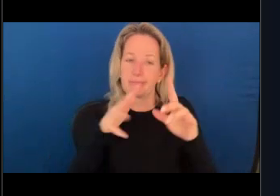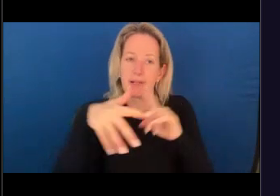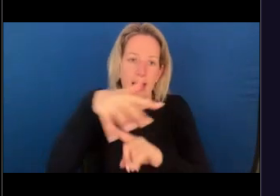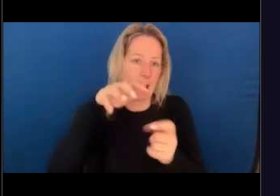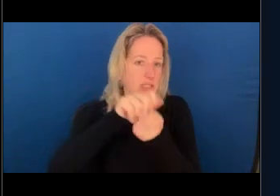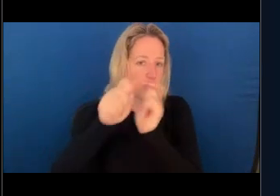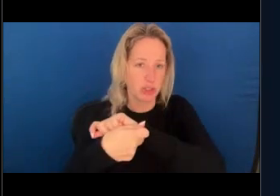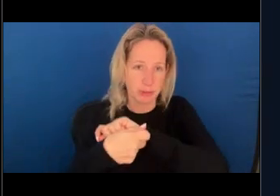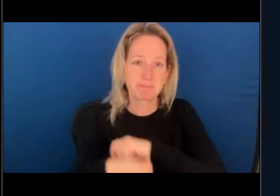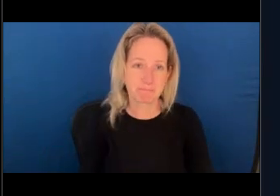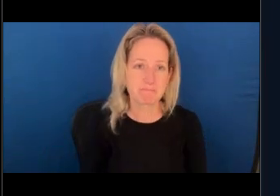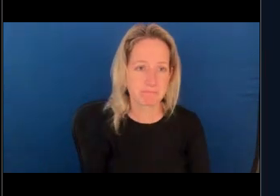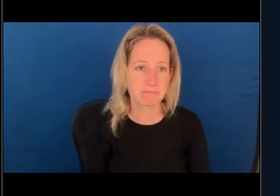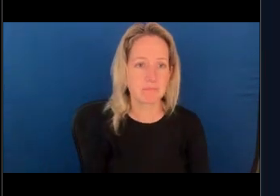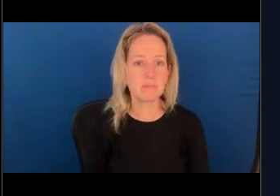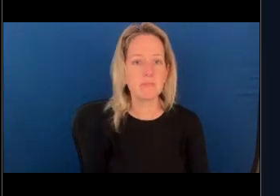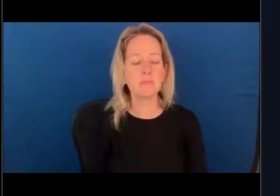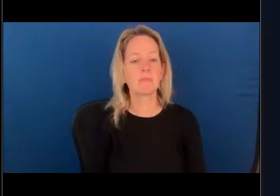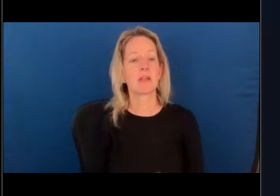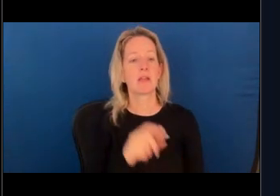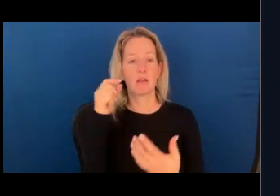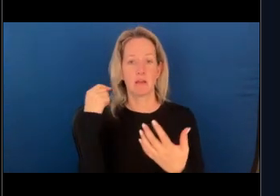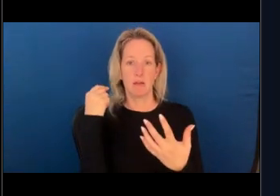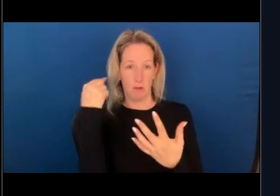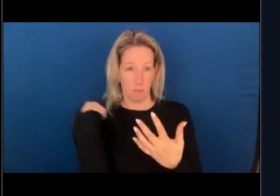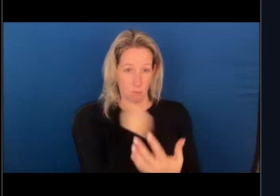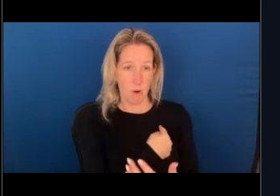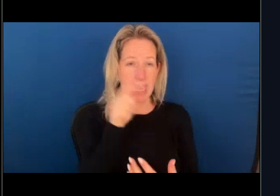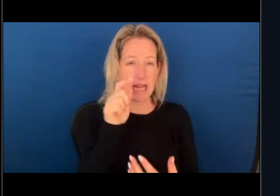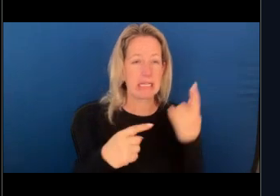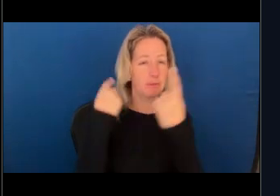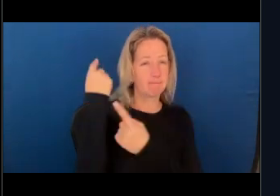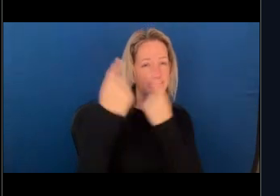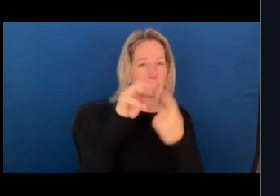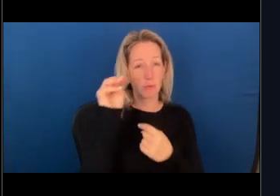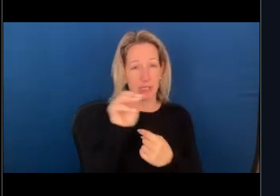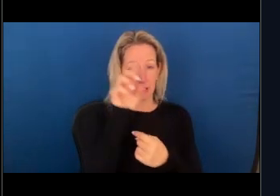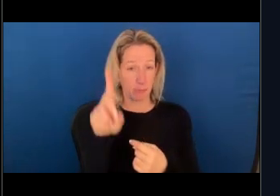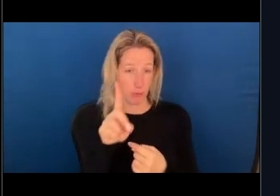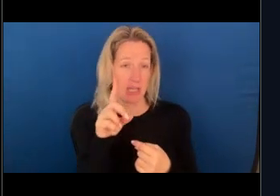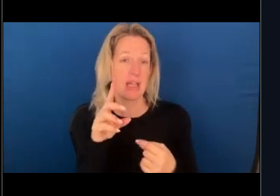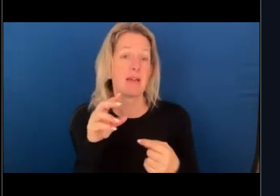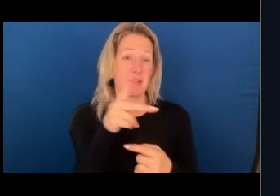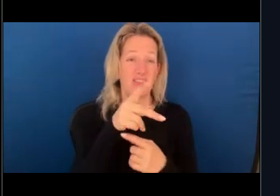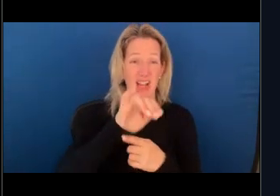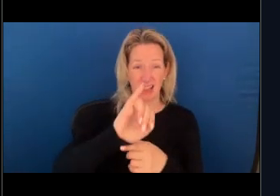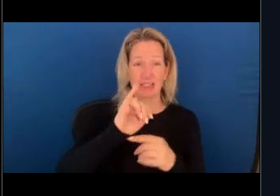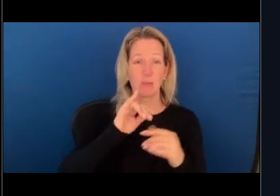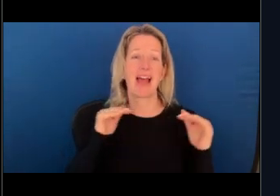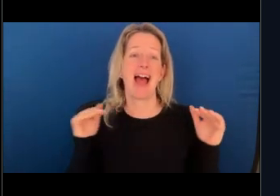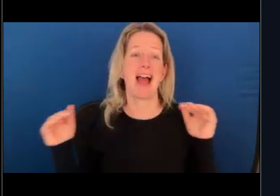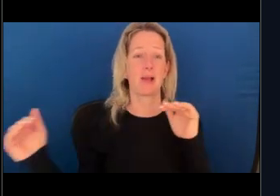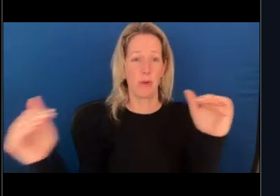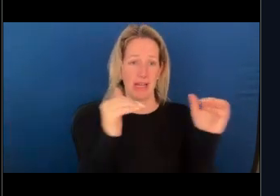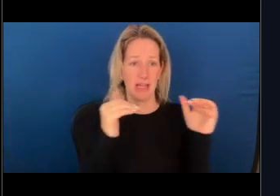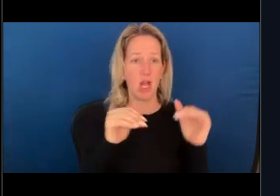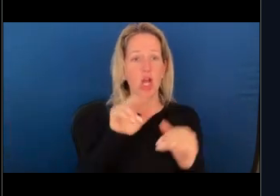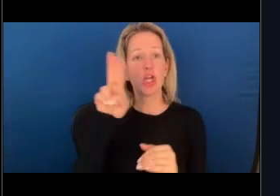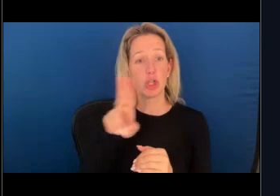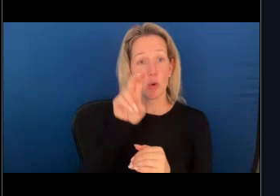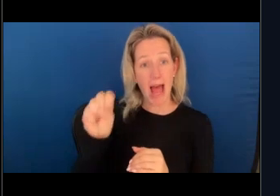So with all of this in mind, we need to think about marine debris in the Pacific Islands in the context of equity. And so the UN has a push for turning off the tap